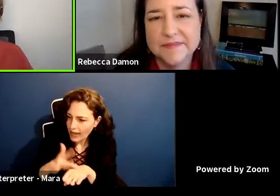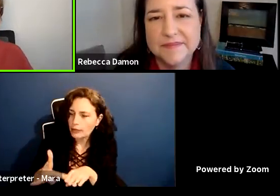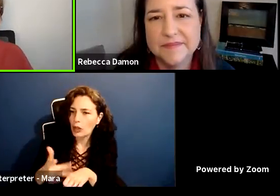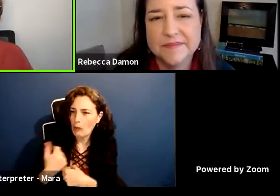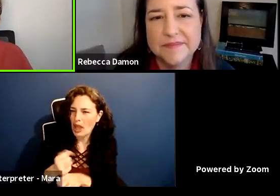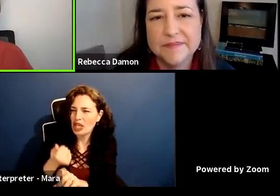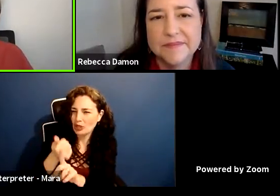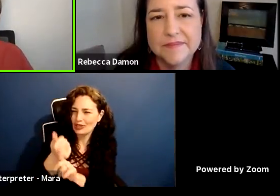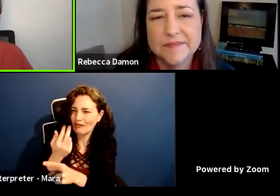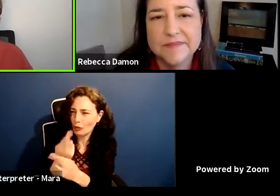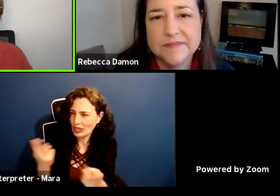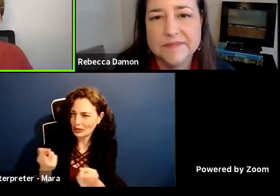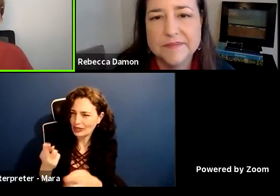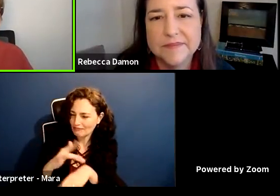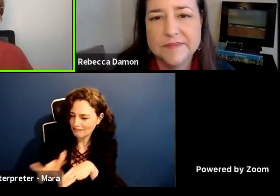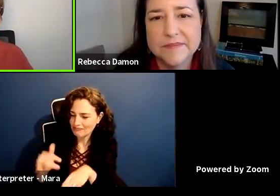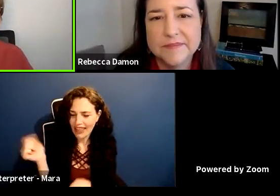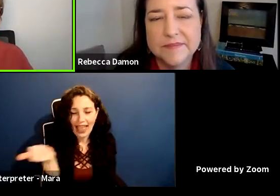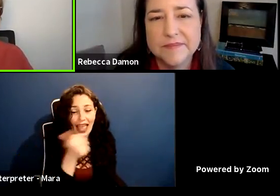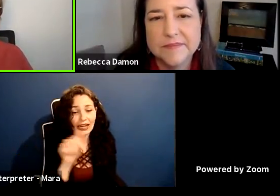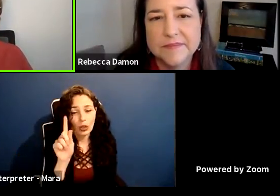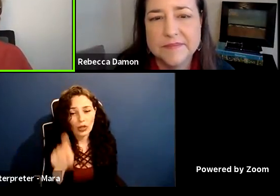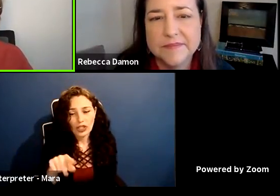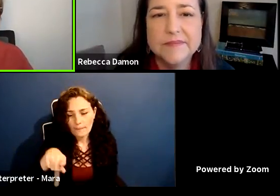questions, again, please,